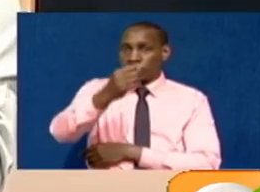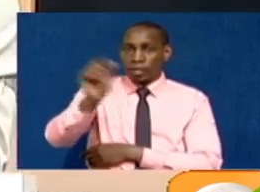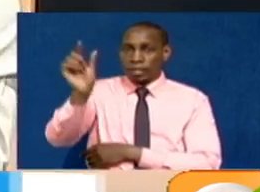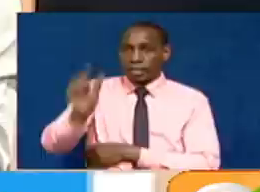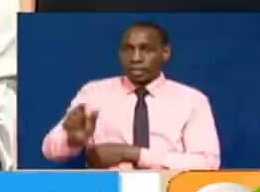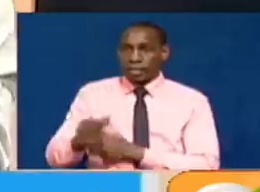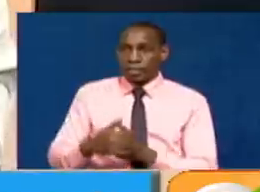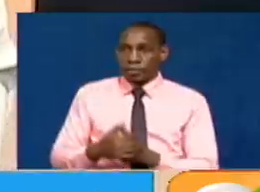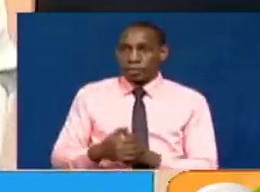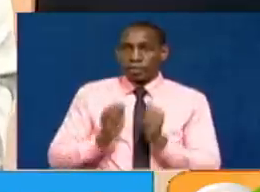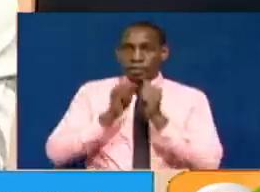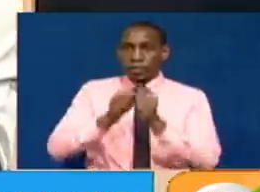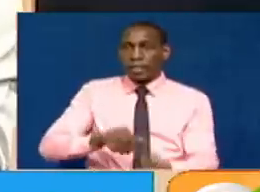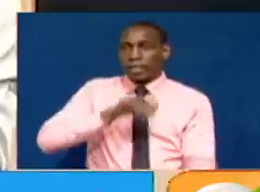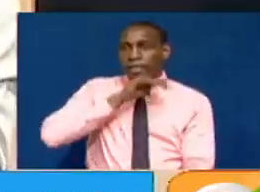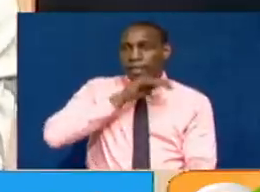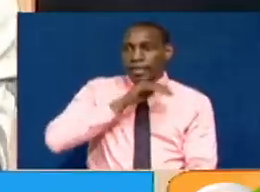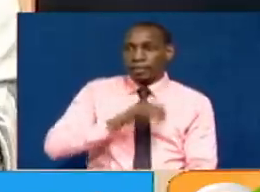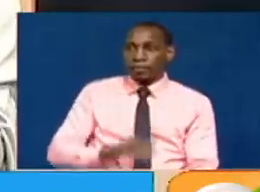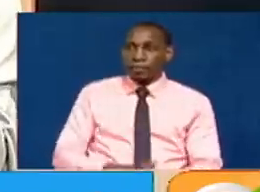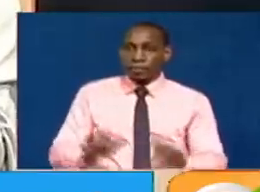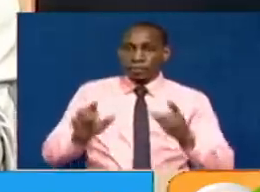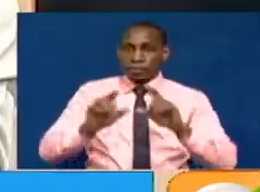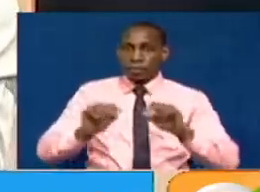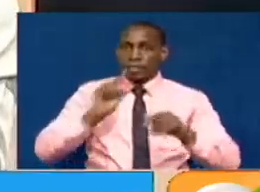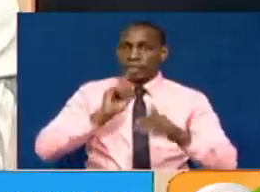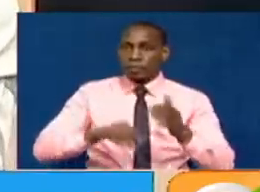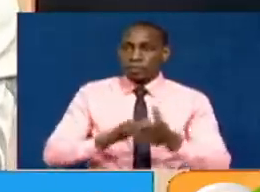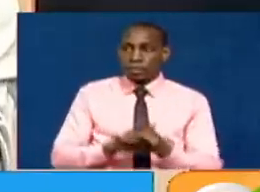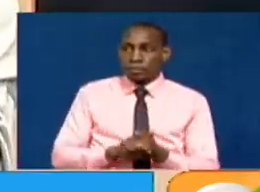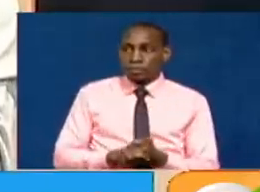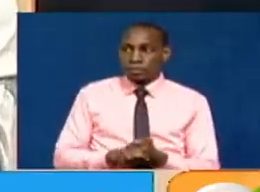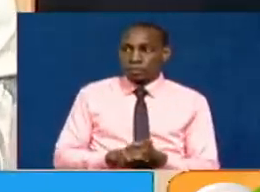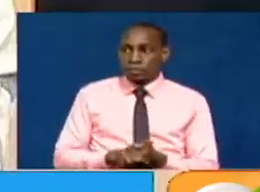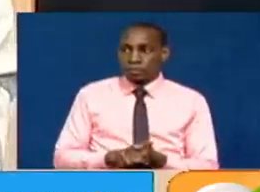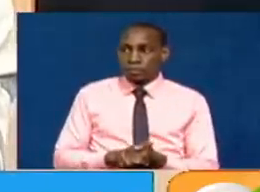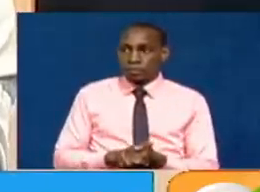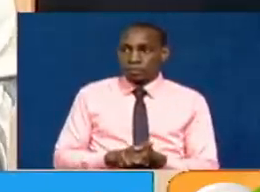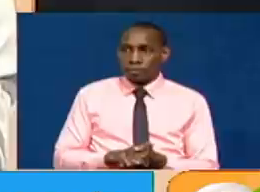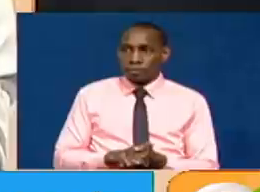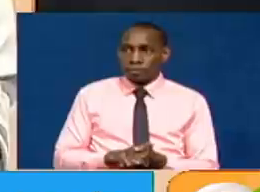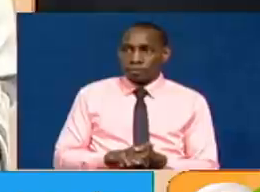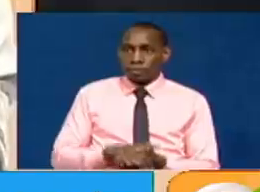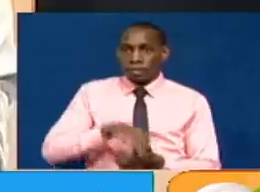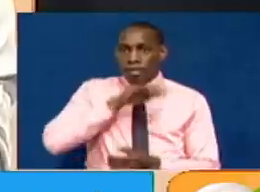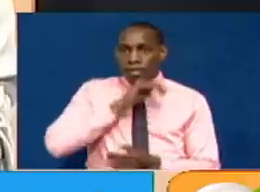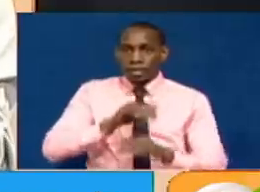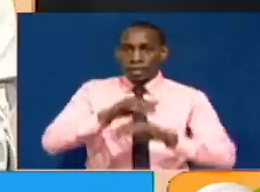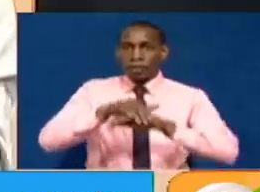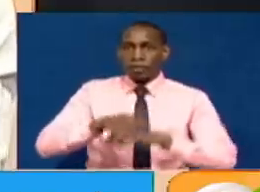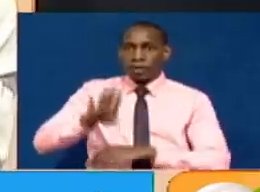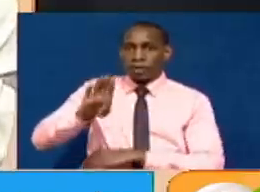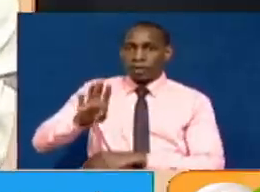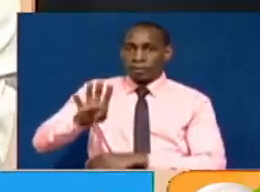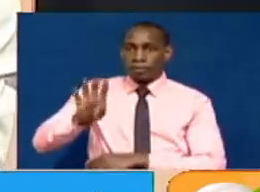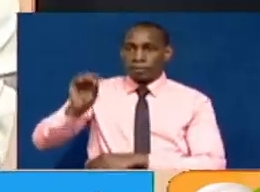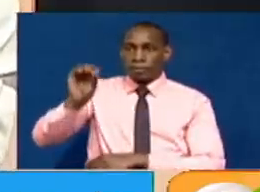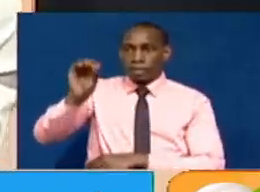region with Raila Odinga, actually said Raila Odinga, I think, had got 40% or only needed